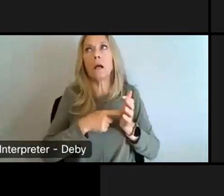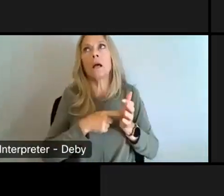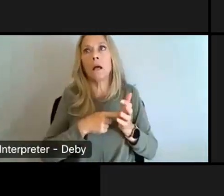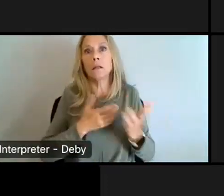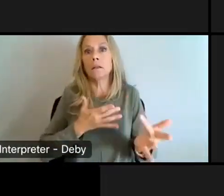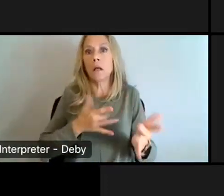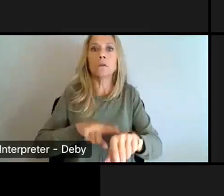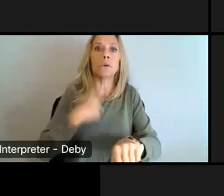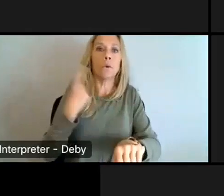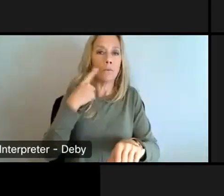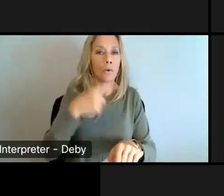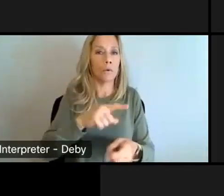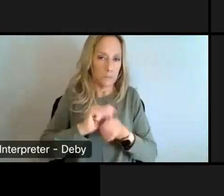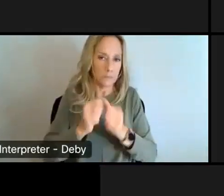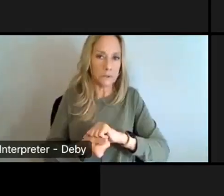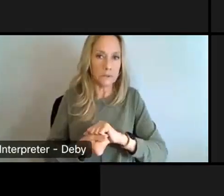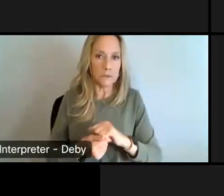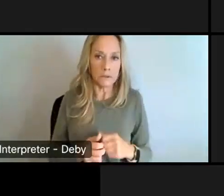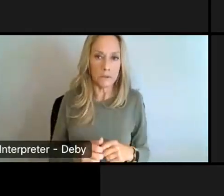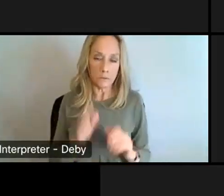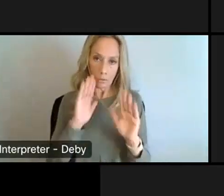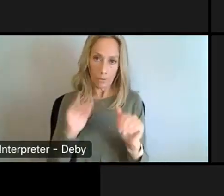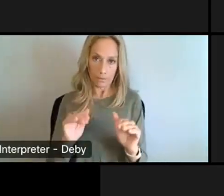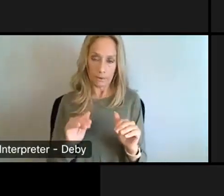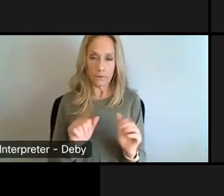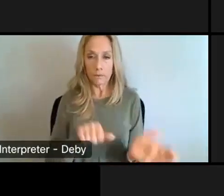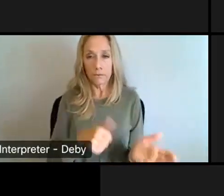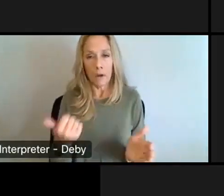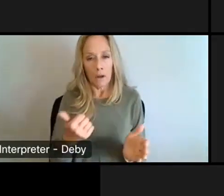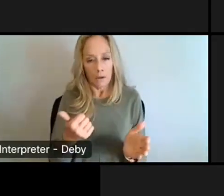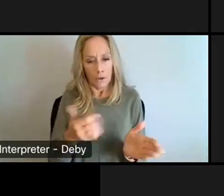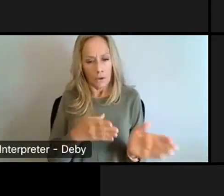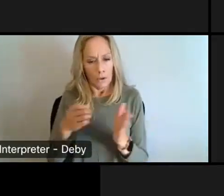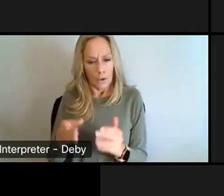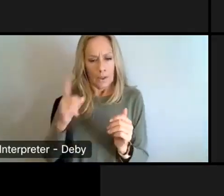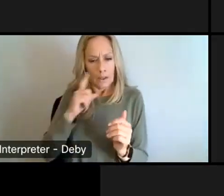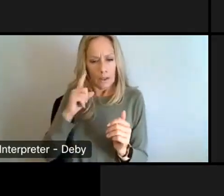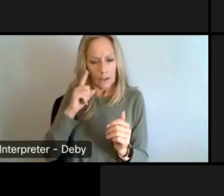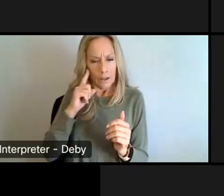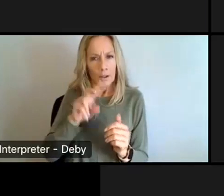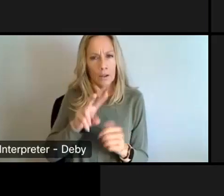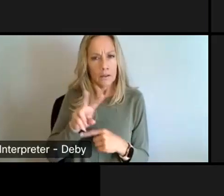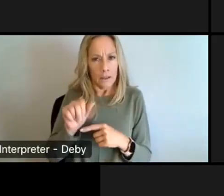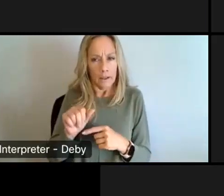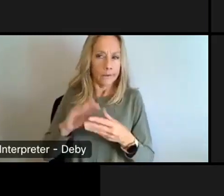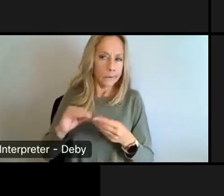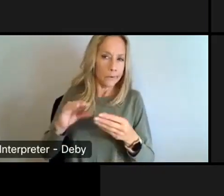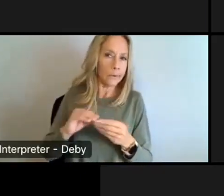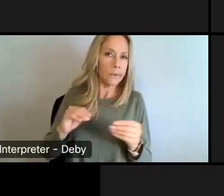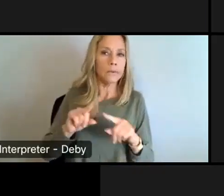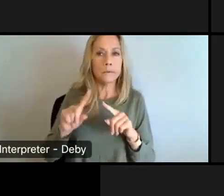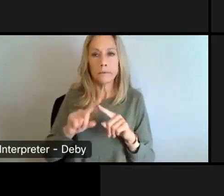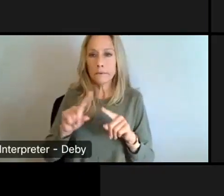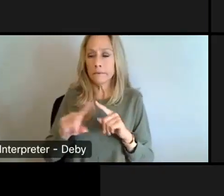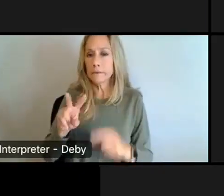those changes. Um, and then the other part is, I hear veteran affair stories from veterans